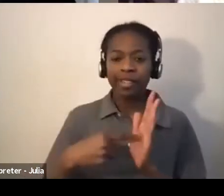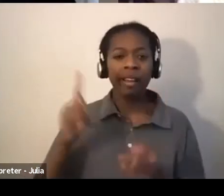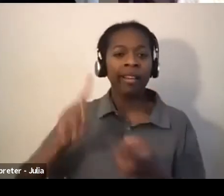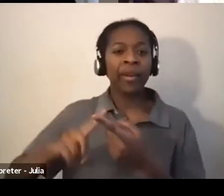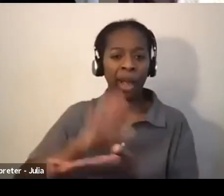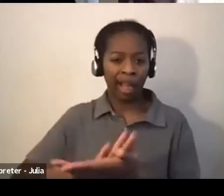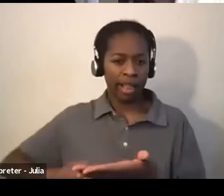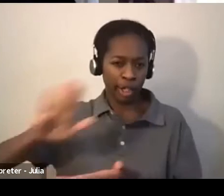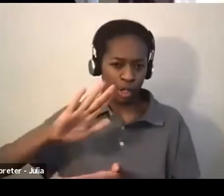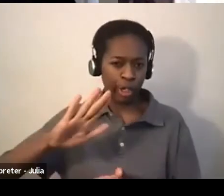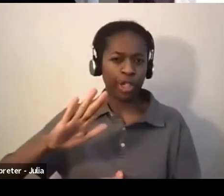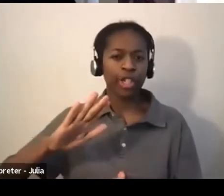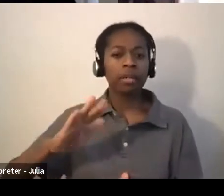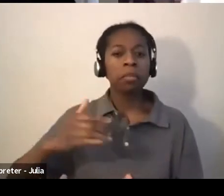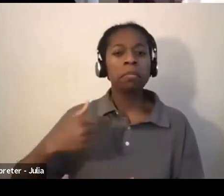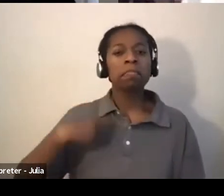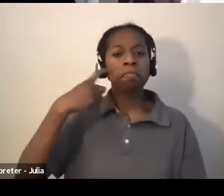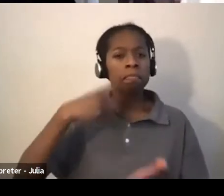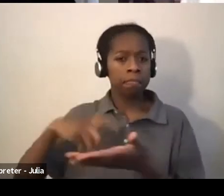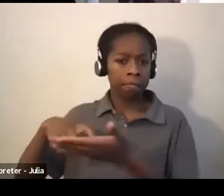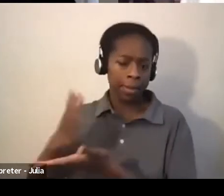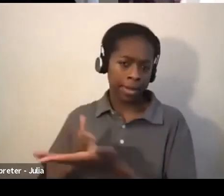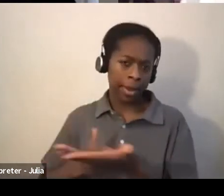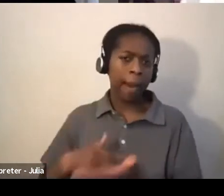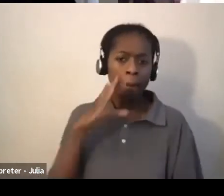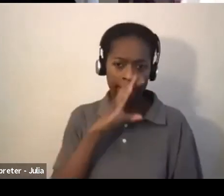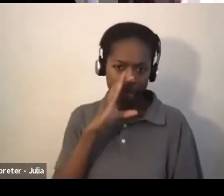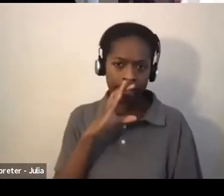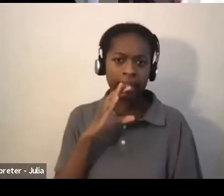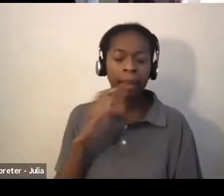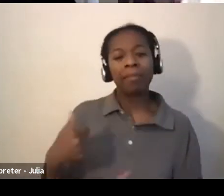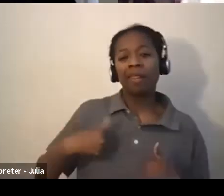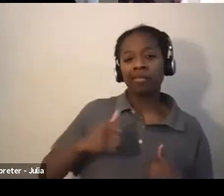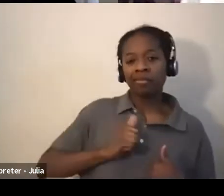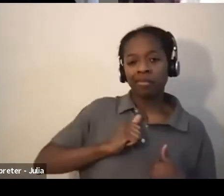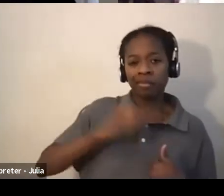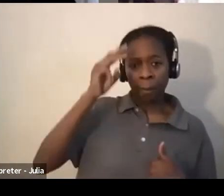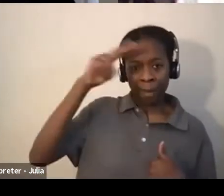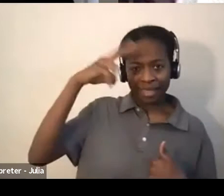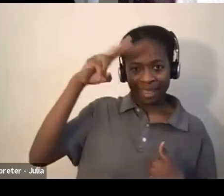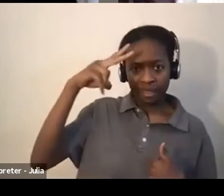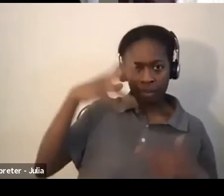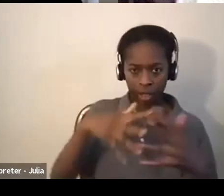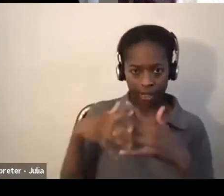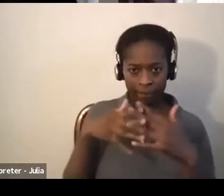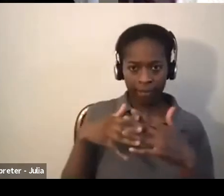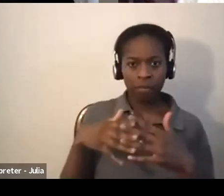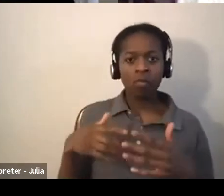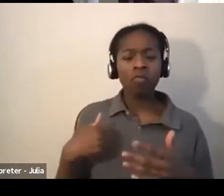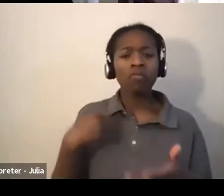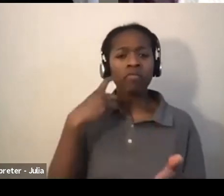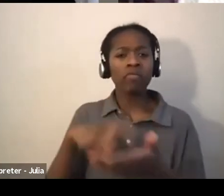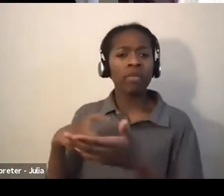I started noticing some cartoons being a little more, for because I'm Mexican American, a little more how Mexicans are like supposed